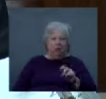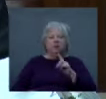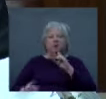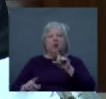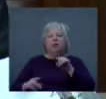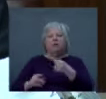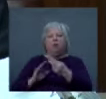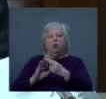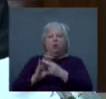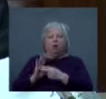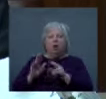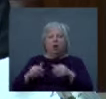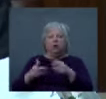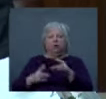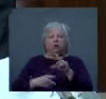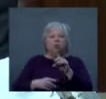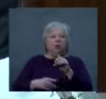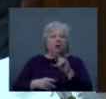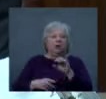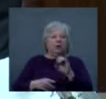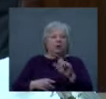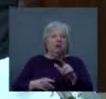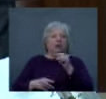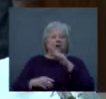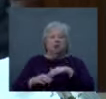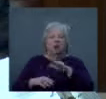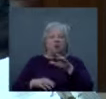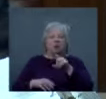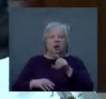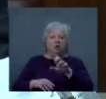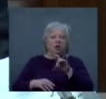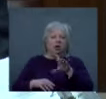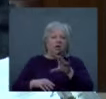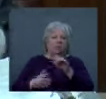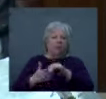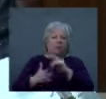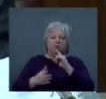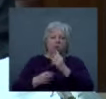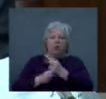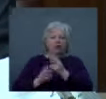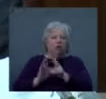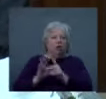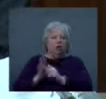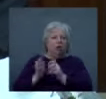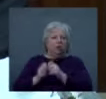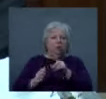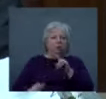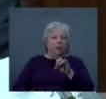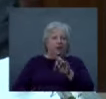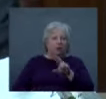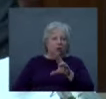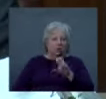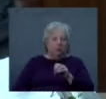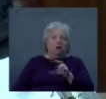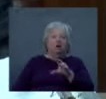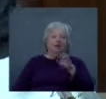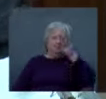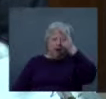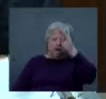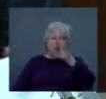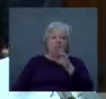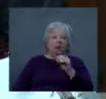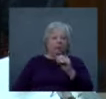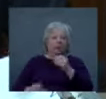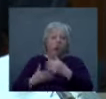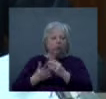G&W Diesel in an amount not to exceed an annual budget of $185,000 for an annual contract with Pierce Fire Truck Parts and Services for the